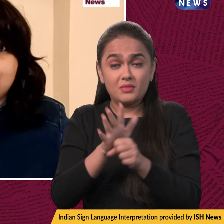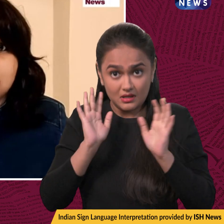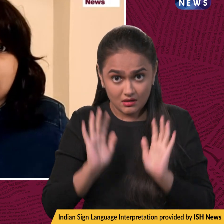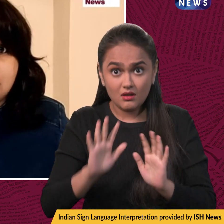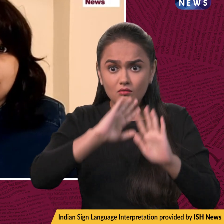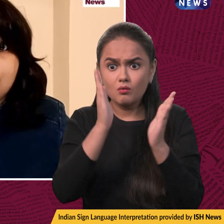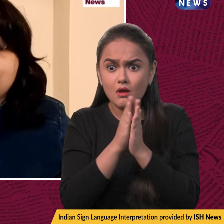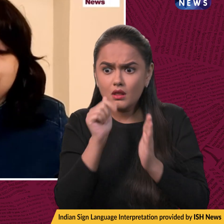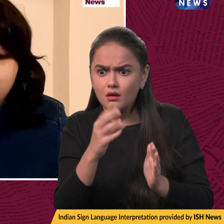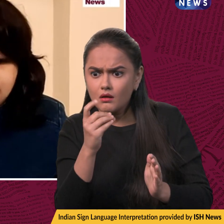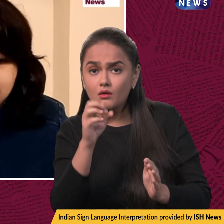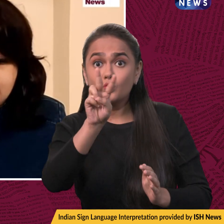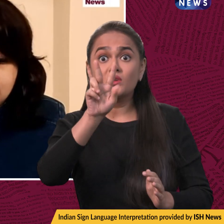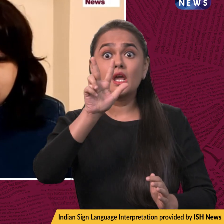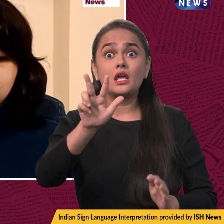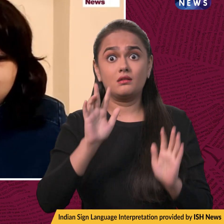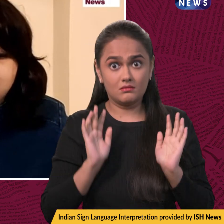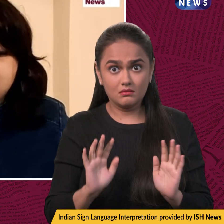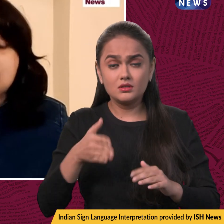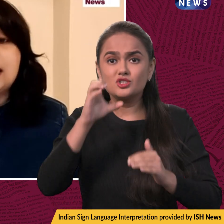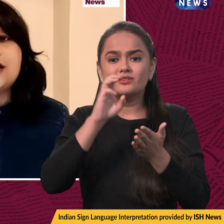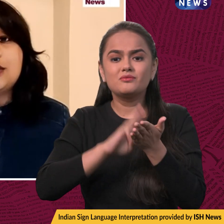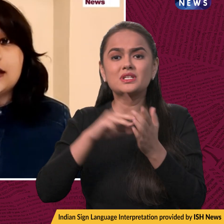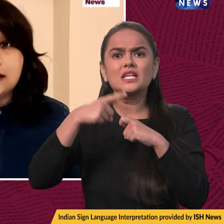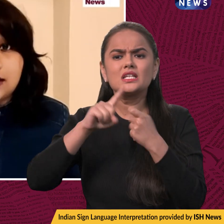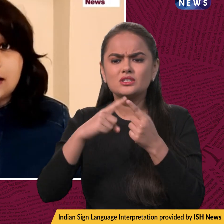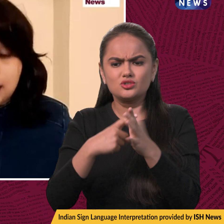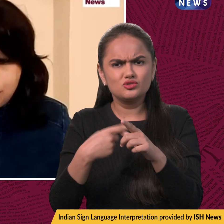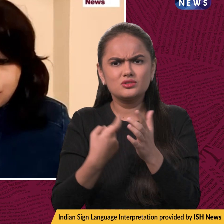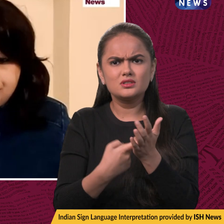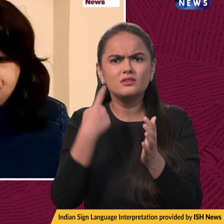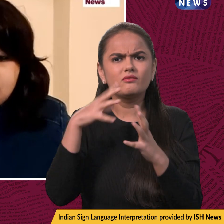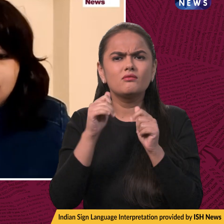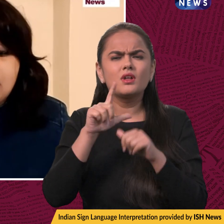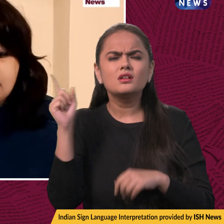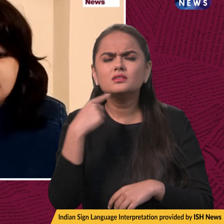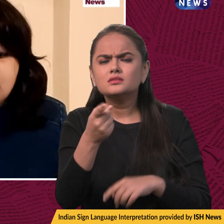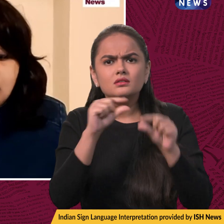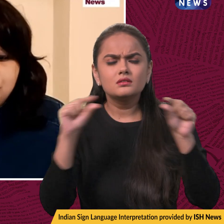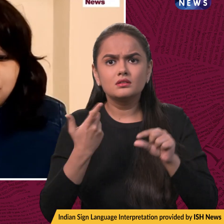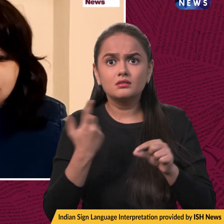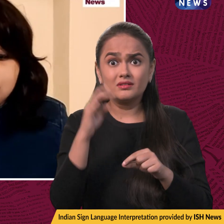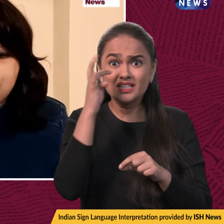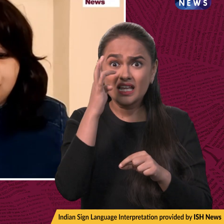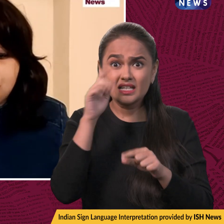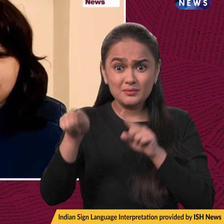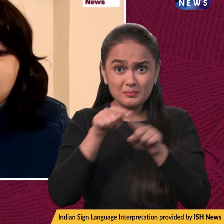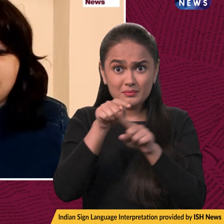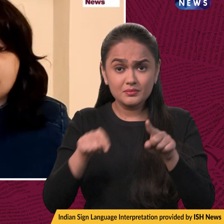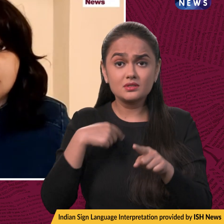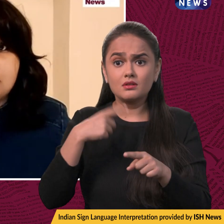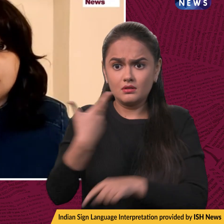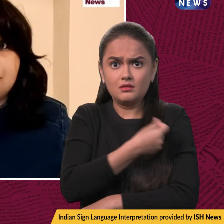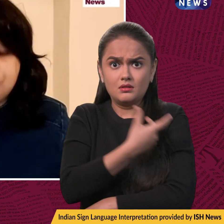taking the total tally to 28. Now, Chief Minister Kejriwal said, and I quote, about 99% of people